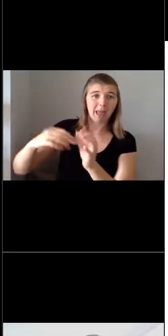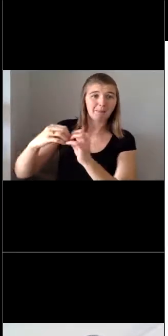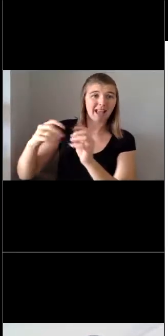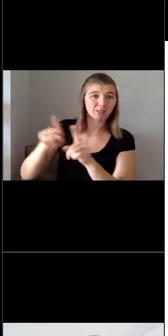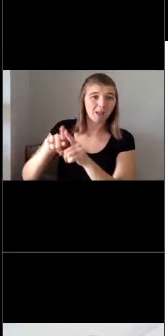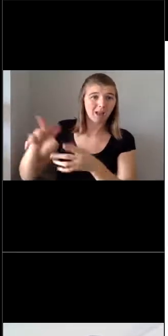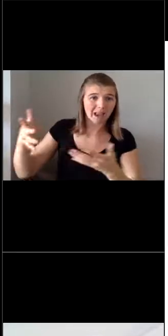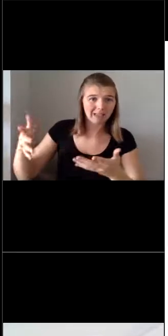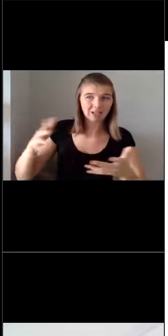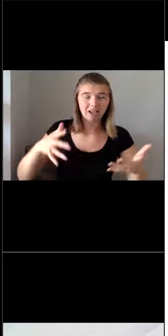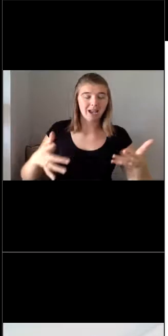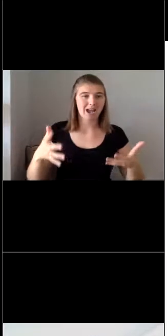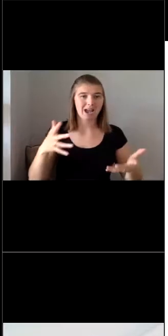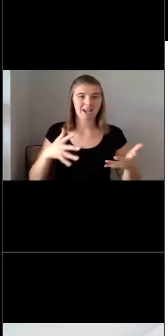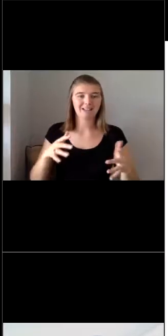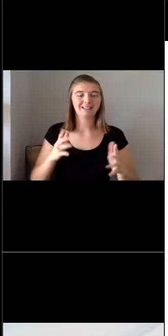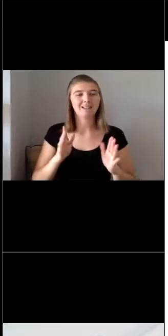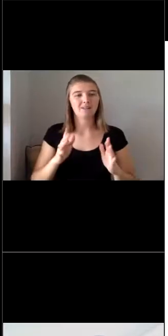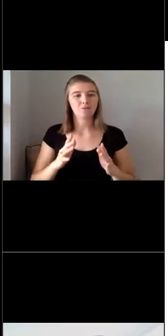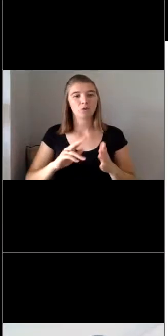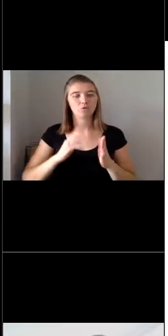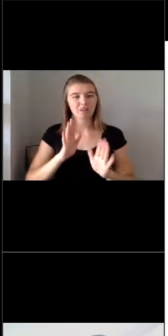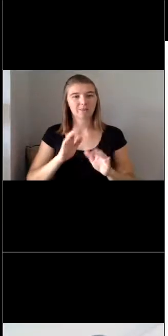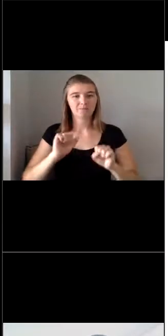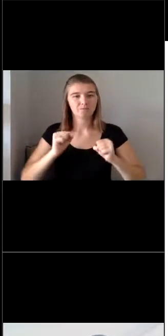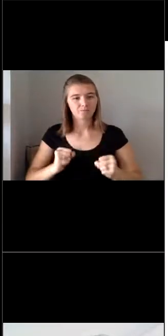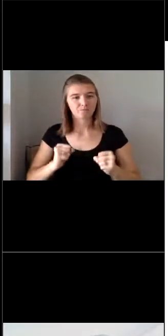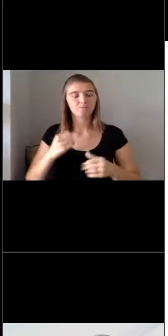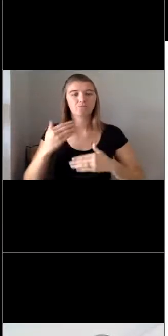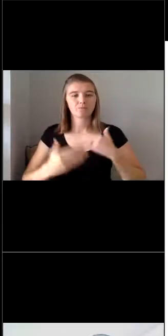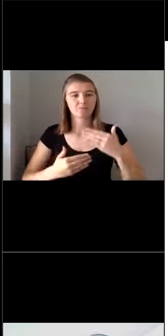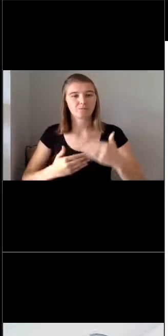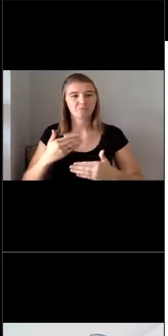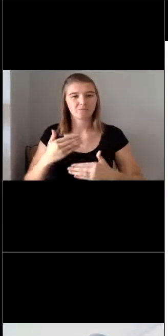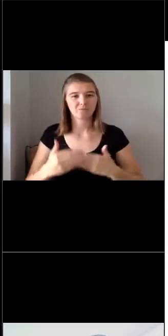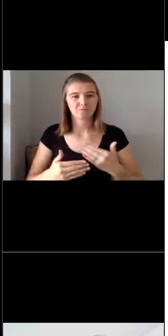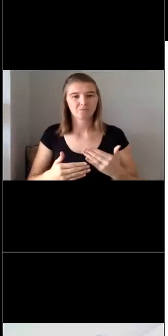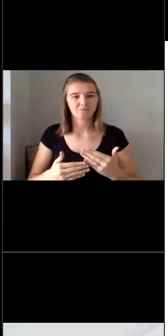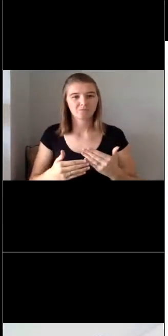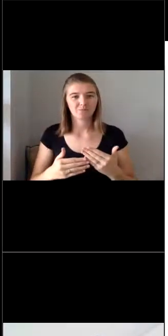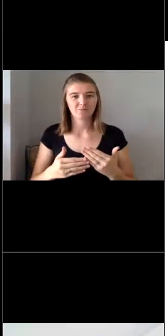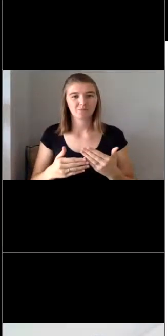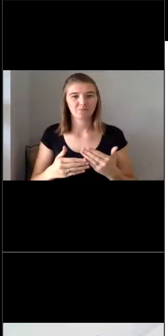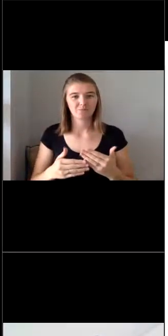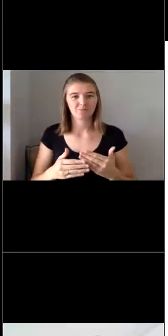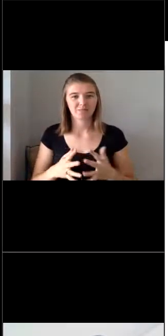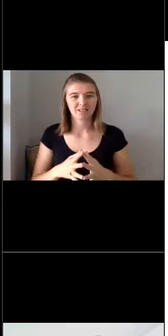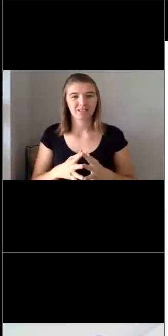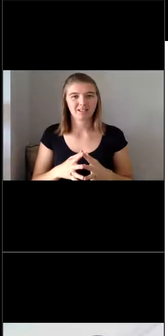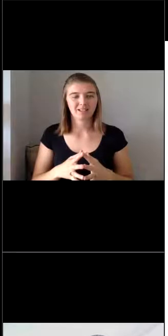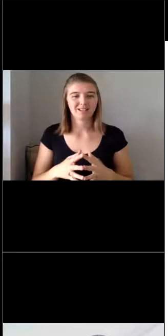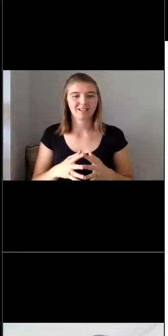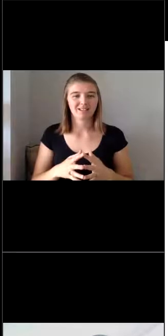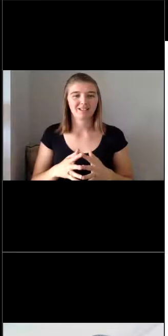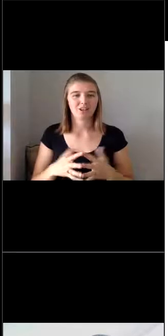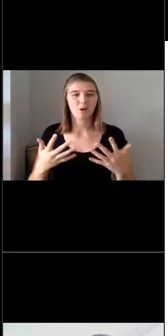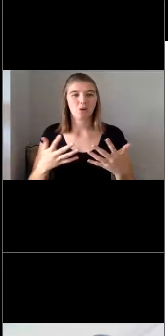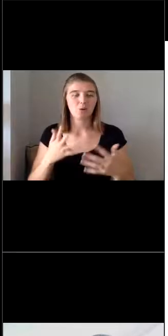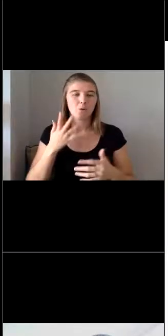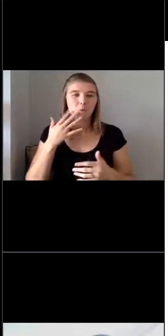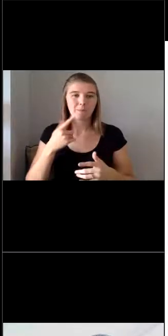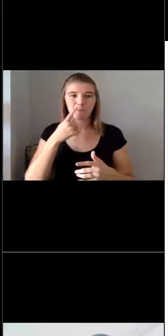that whilst we had a firm foundation for applying our BCPs,